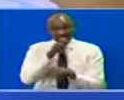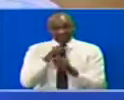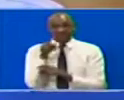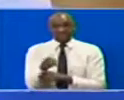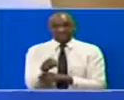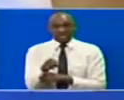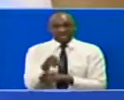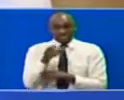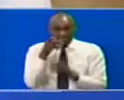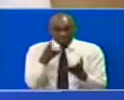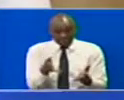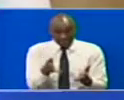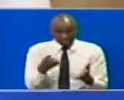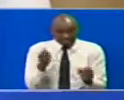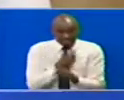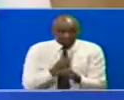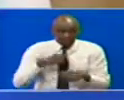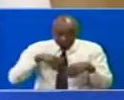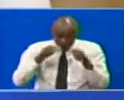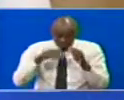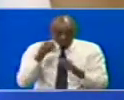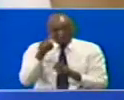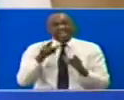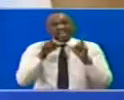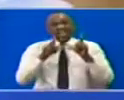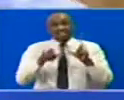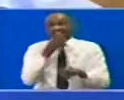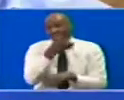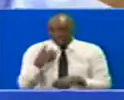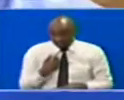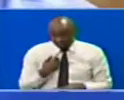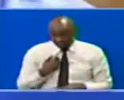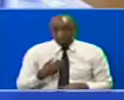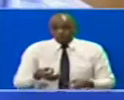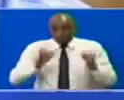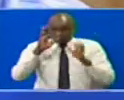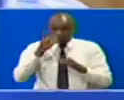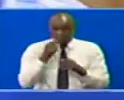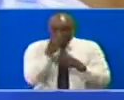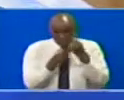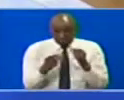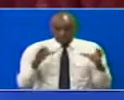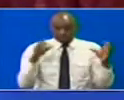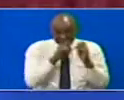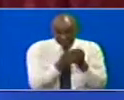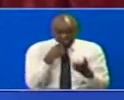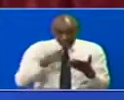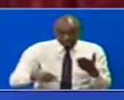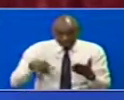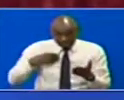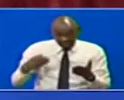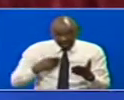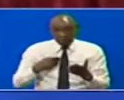League after failing to comply with the CAF club licensing requirements, officials from the two clubs held a joint press